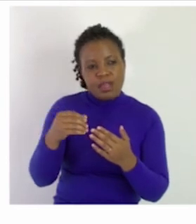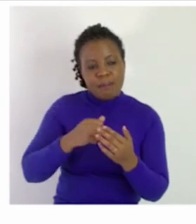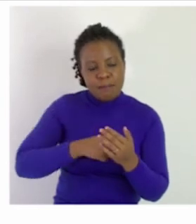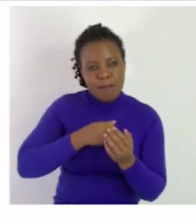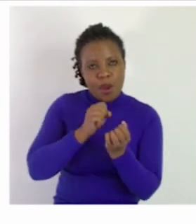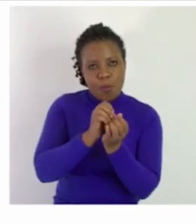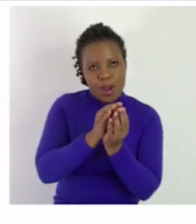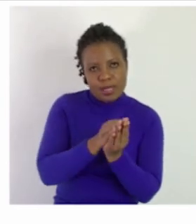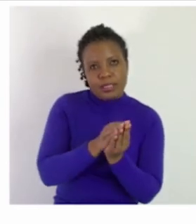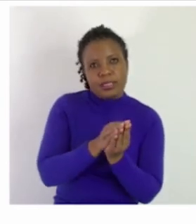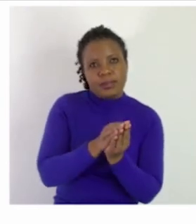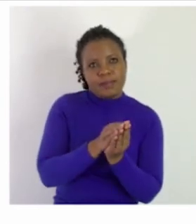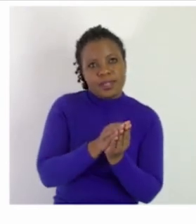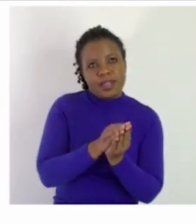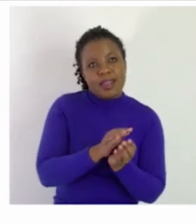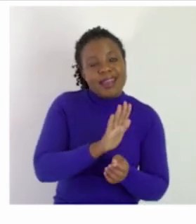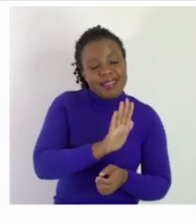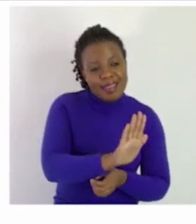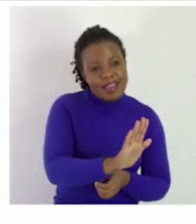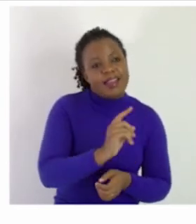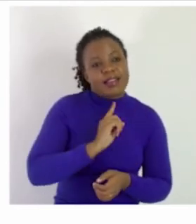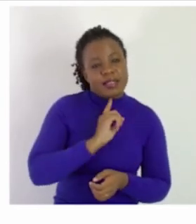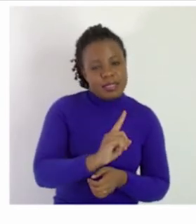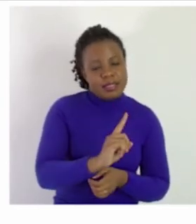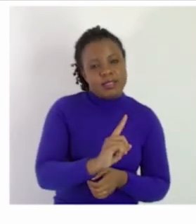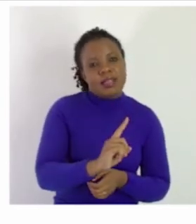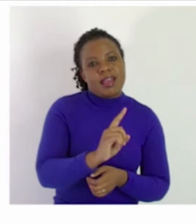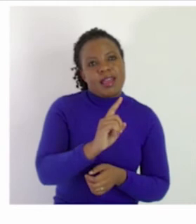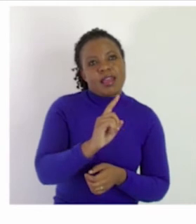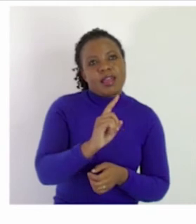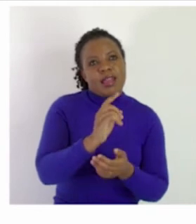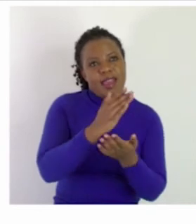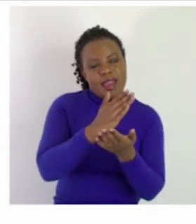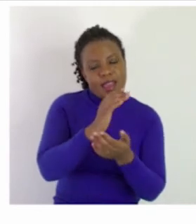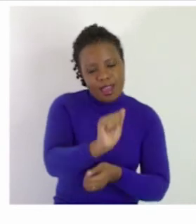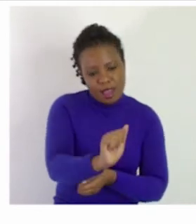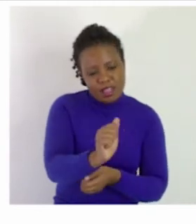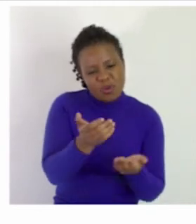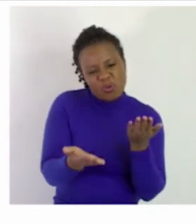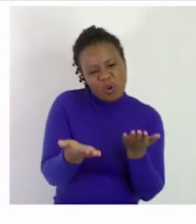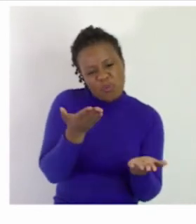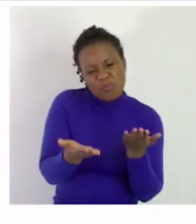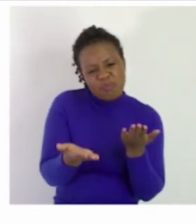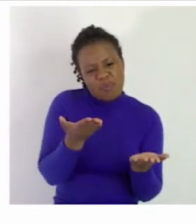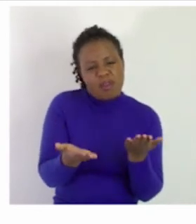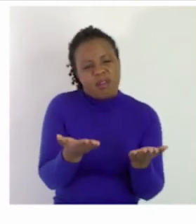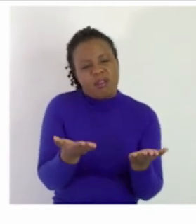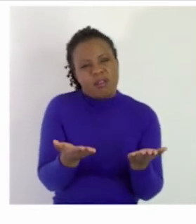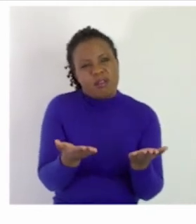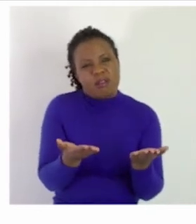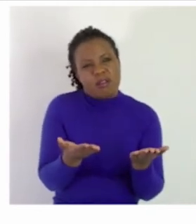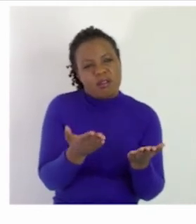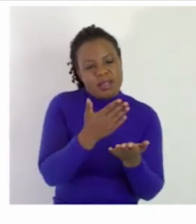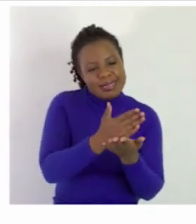wallet. There is a $10 note in my wallet. Right. Let us compare the two. Some